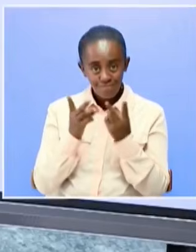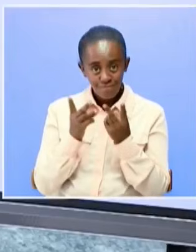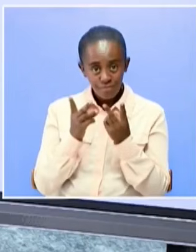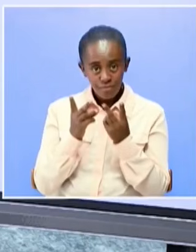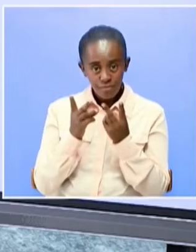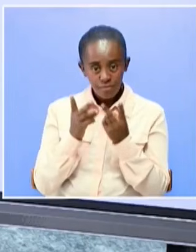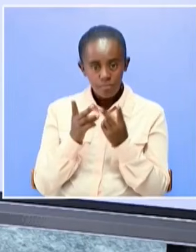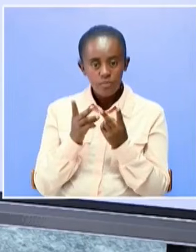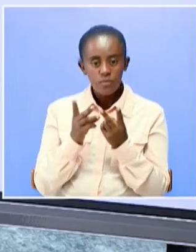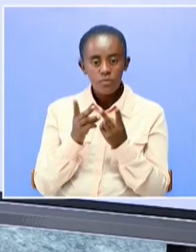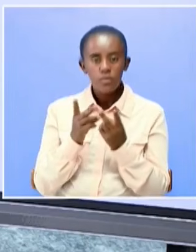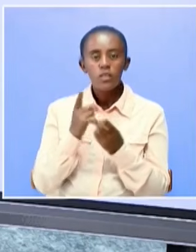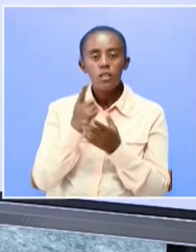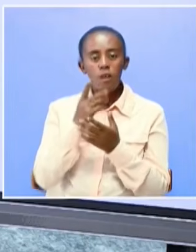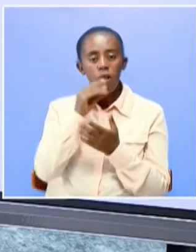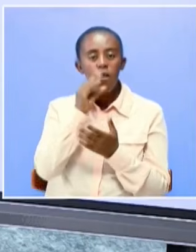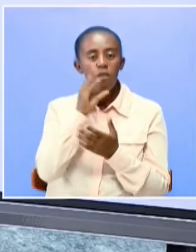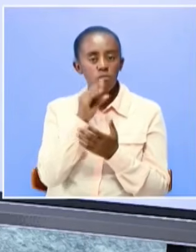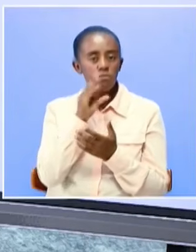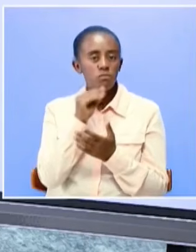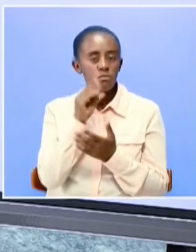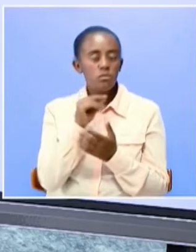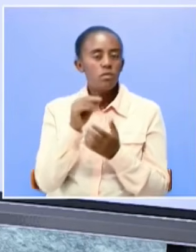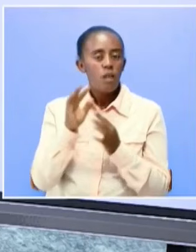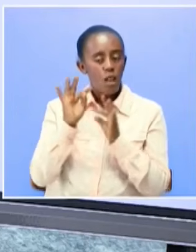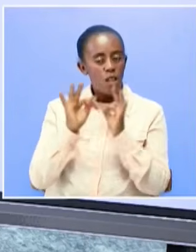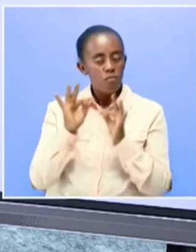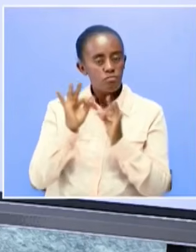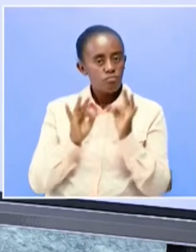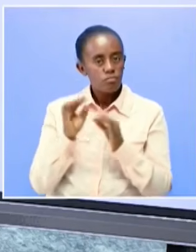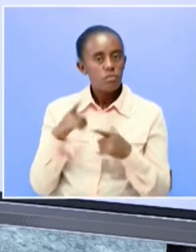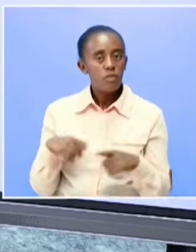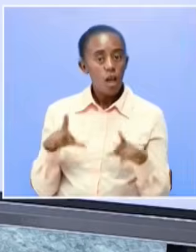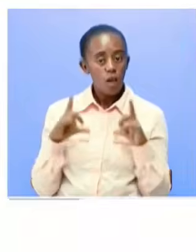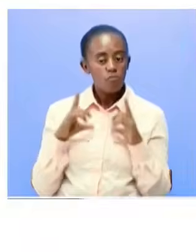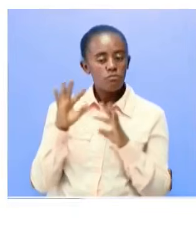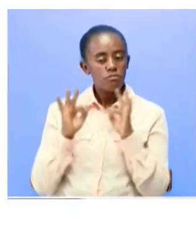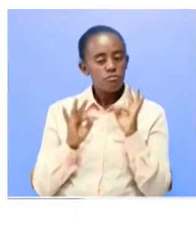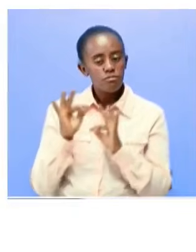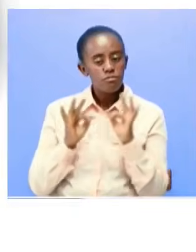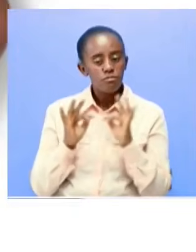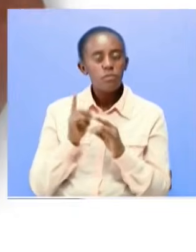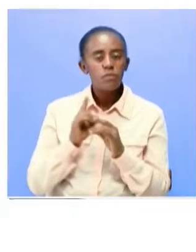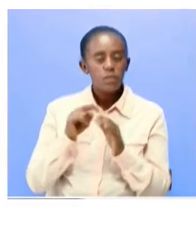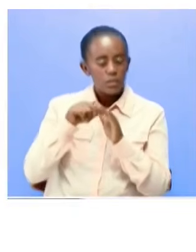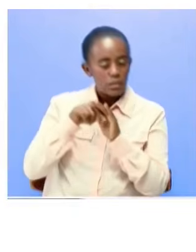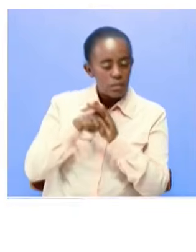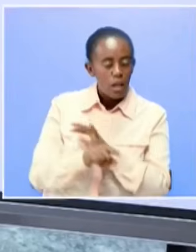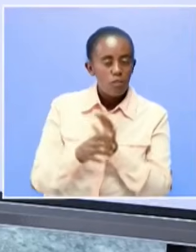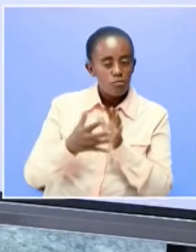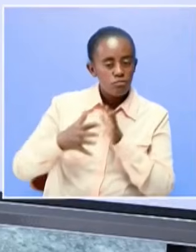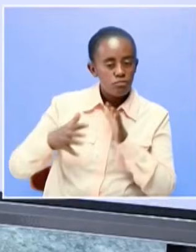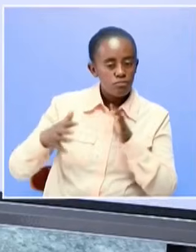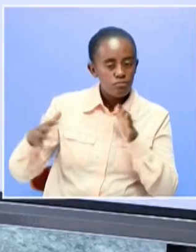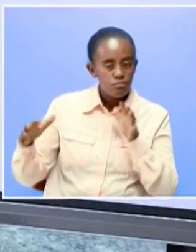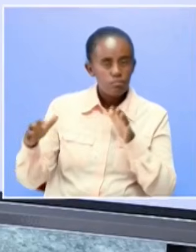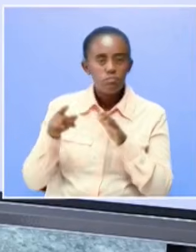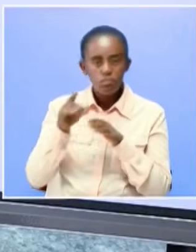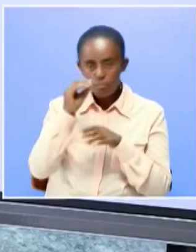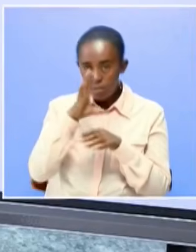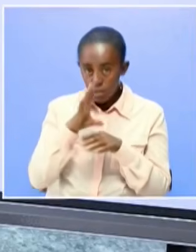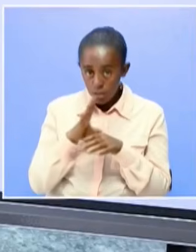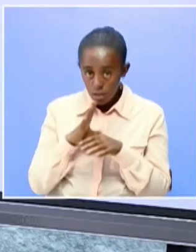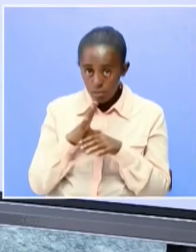So what we're saying, talking about life history, this means it is a detailed account of